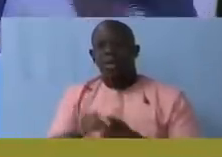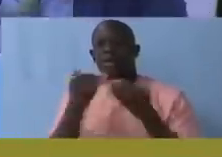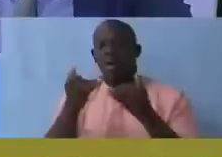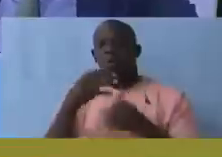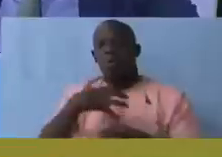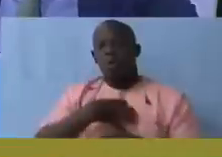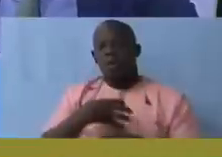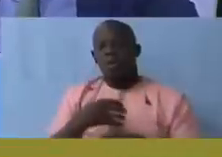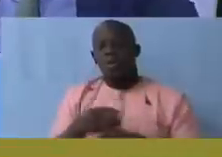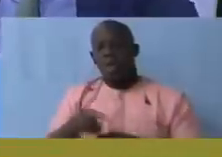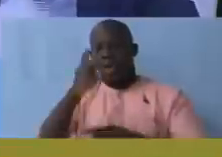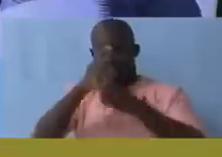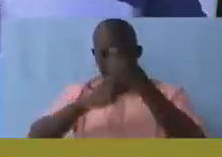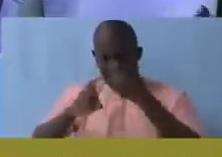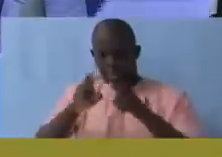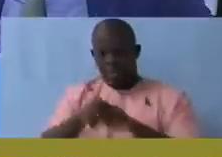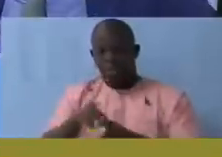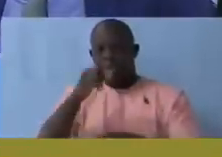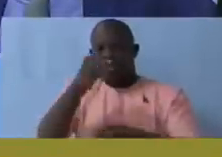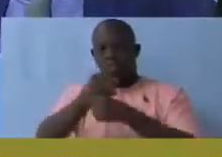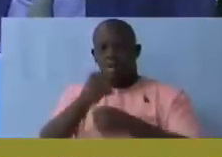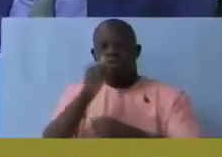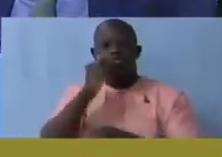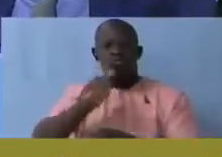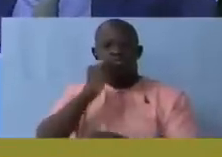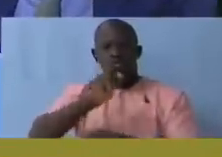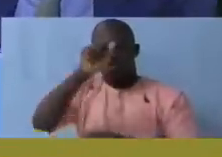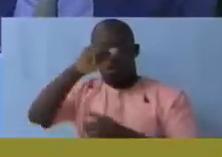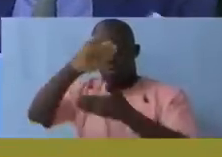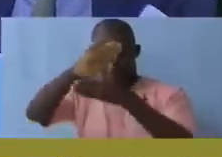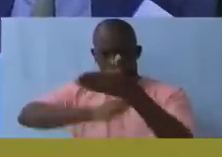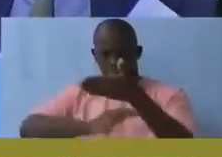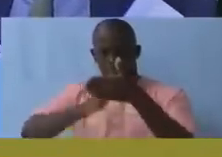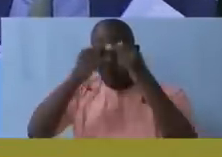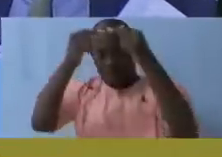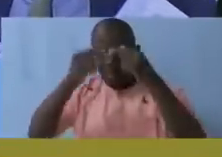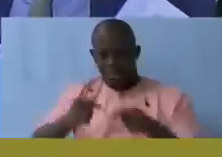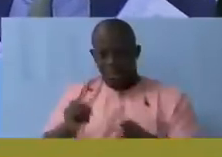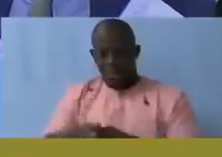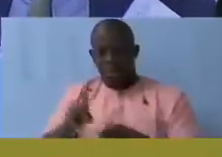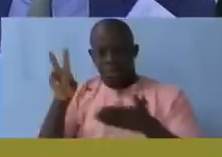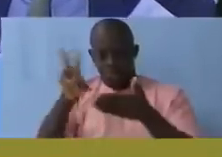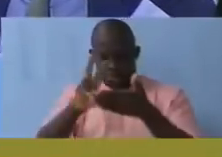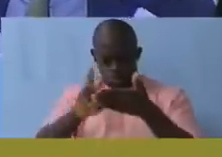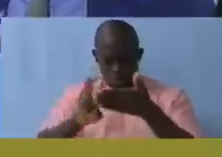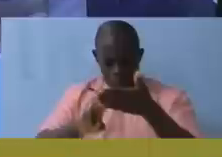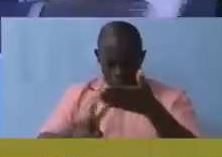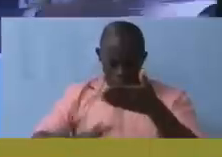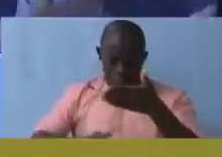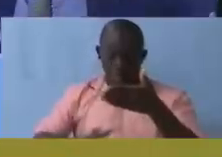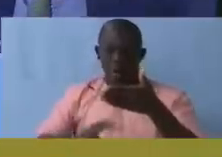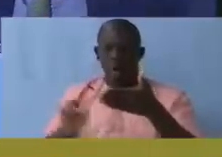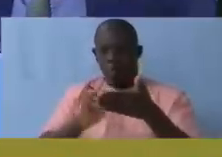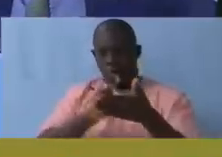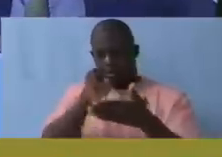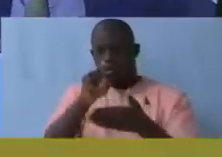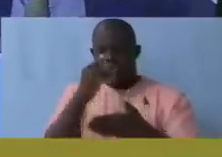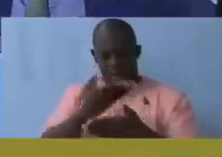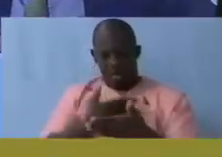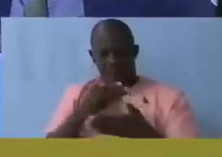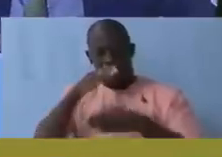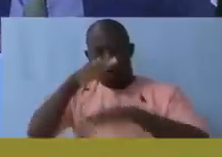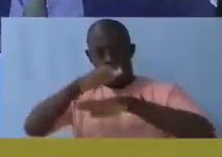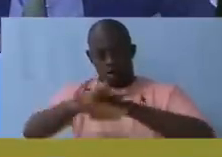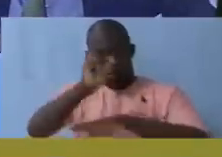Let me just take you to your statement and read out what you had there.